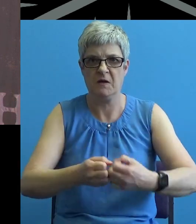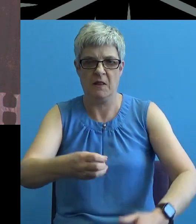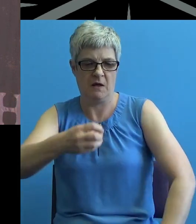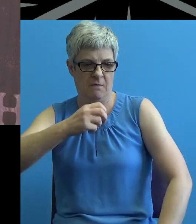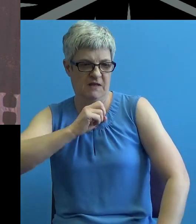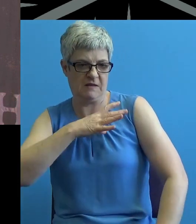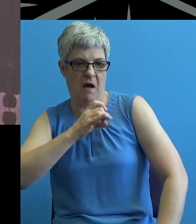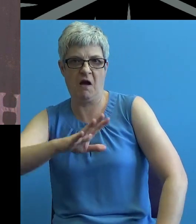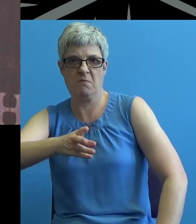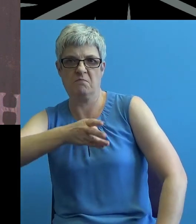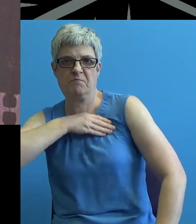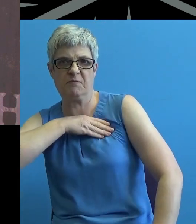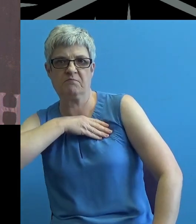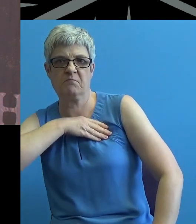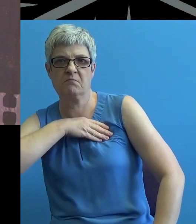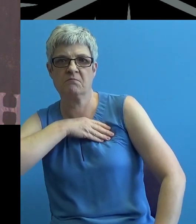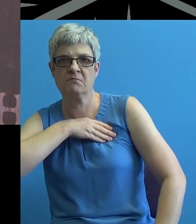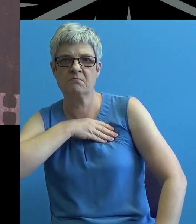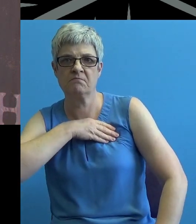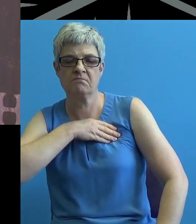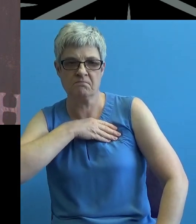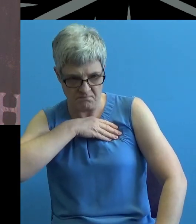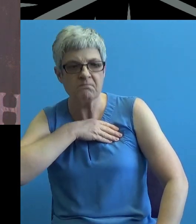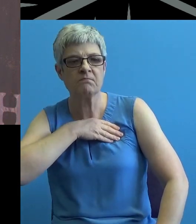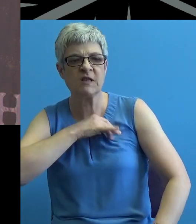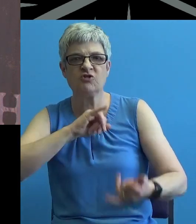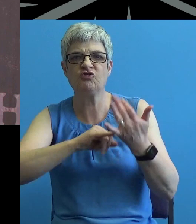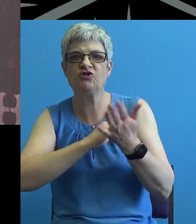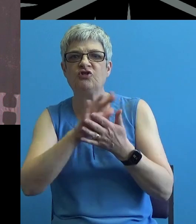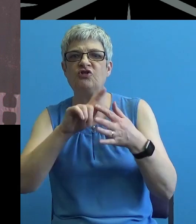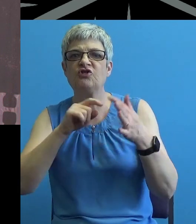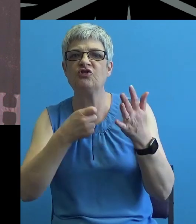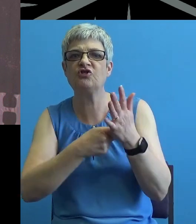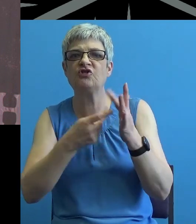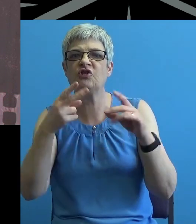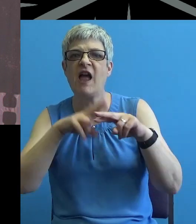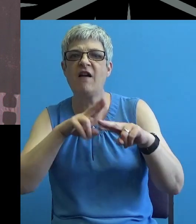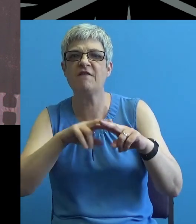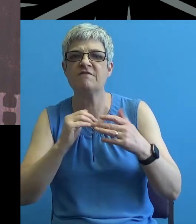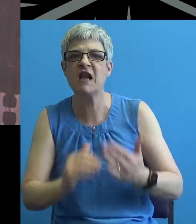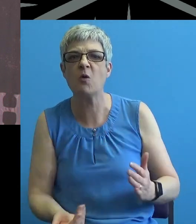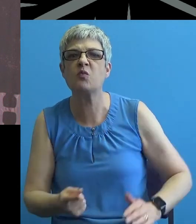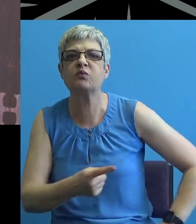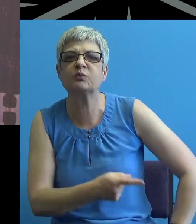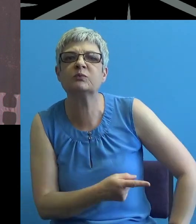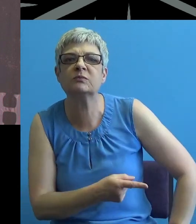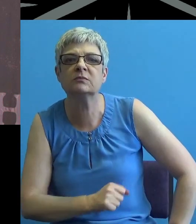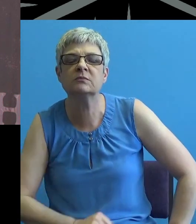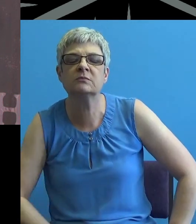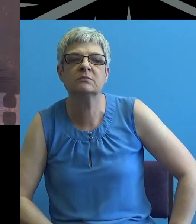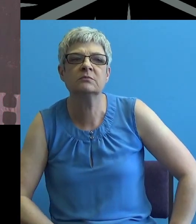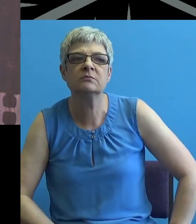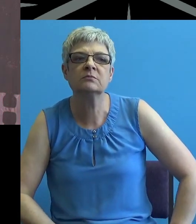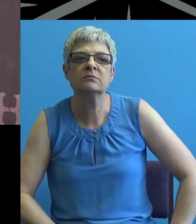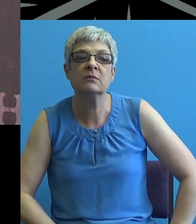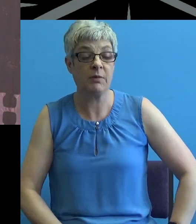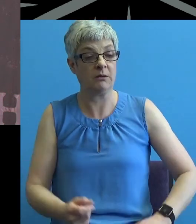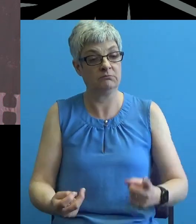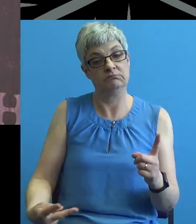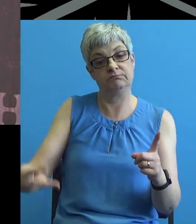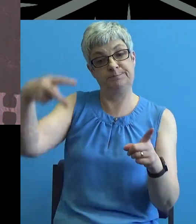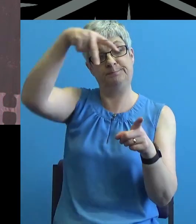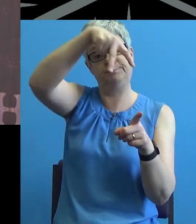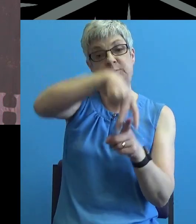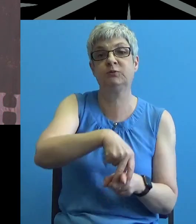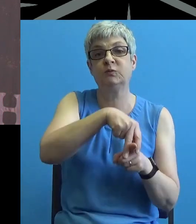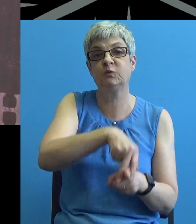sheriff's badge onto Jesus' chest in a vote of confidence for what he had done. But with a great leap, he mounted